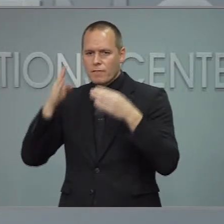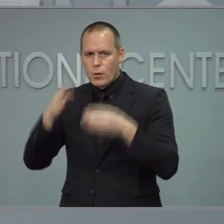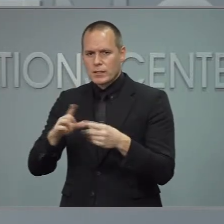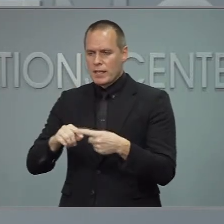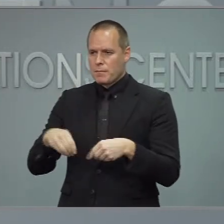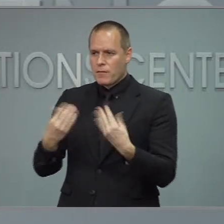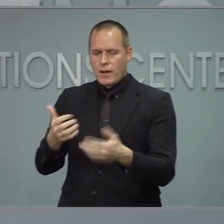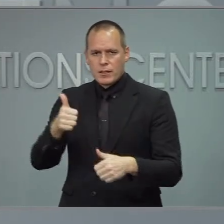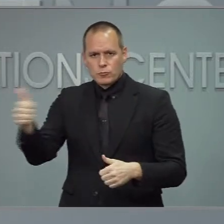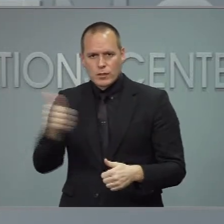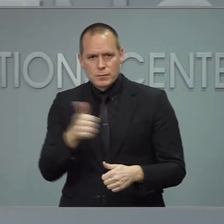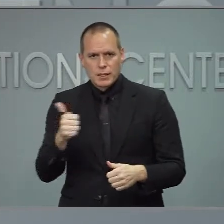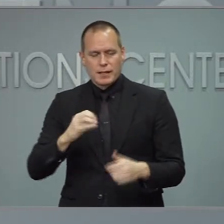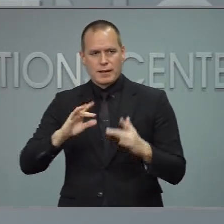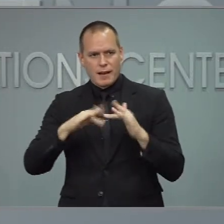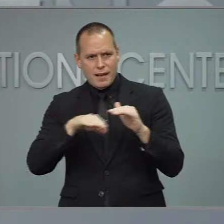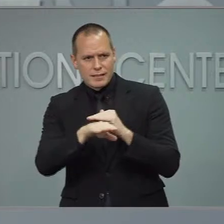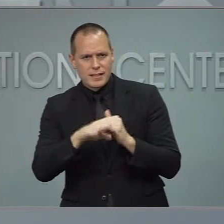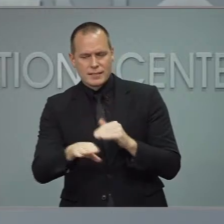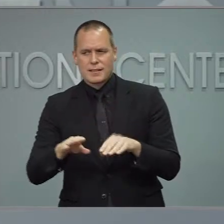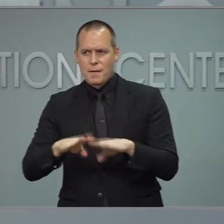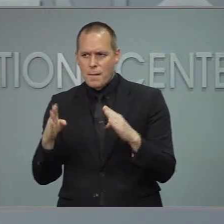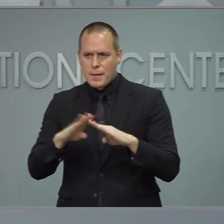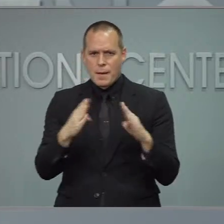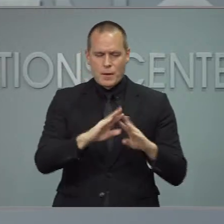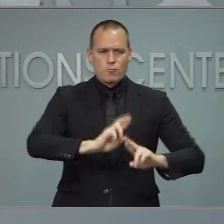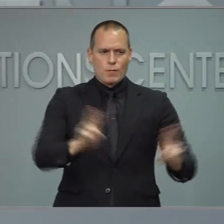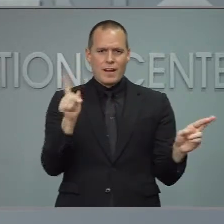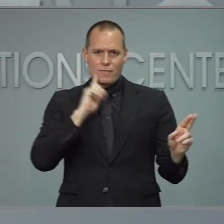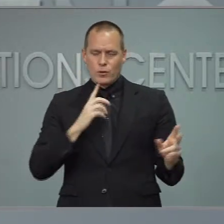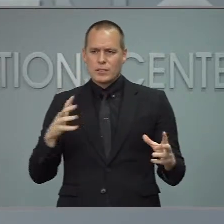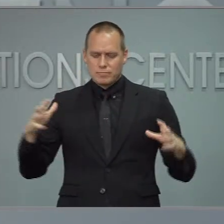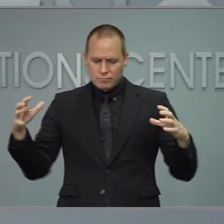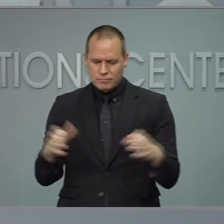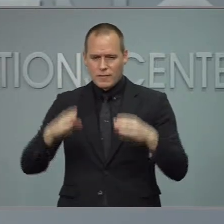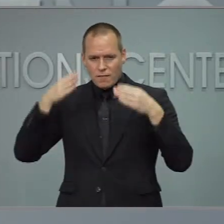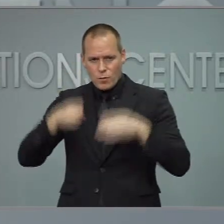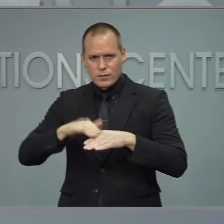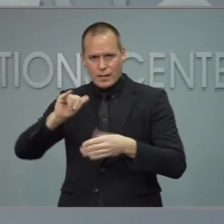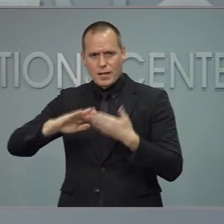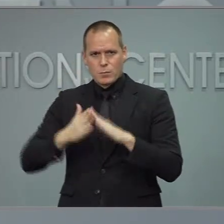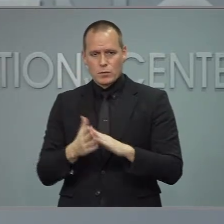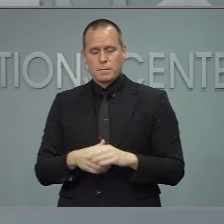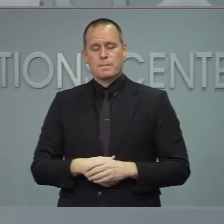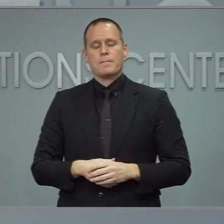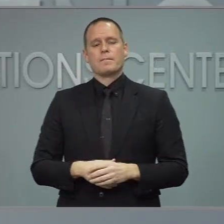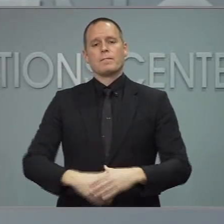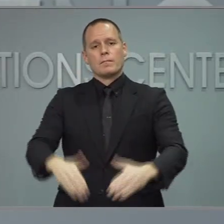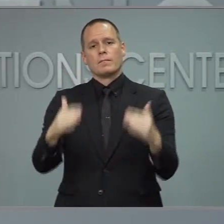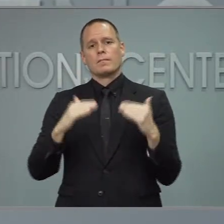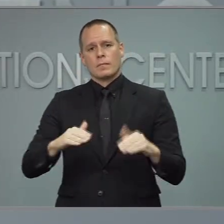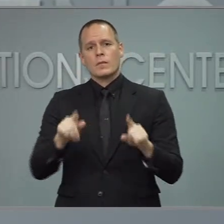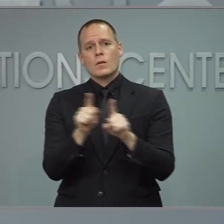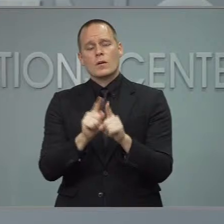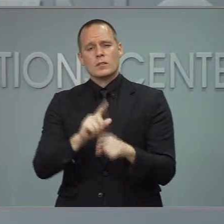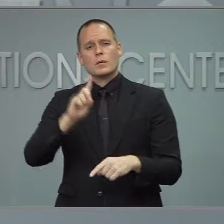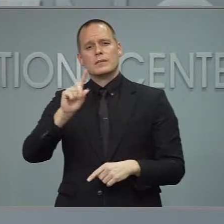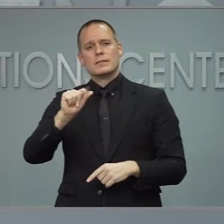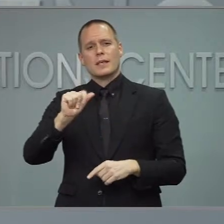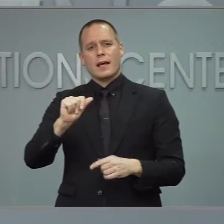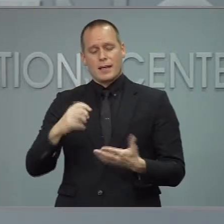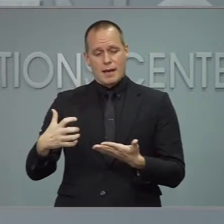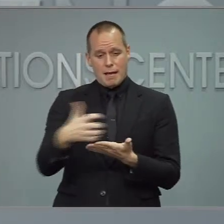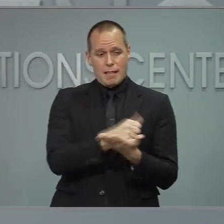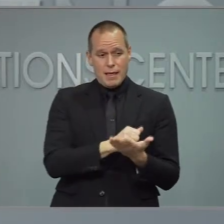internet access. It also includes continued data transparency so we can hold ourselves and our vaccine